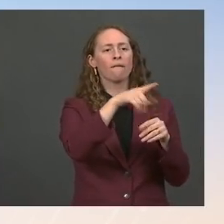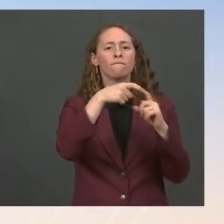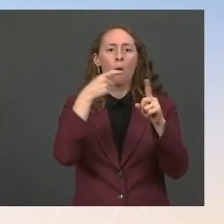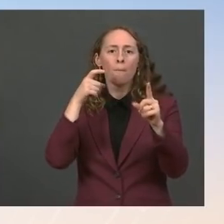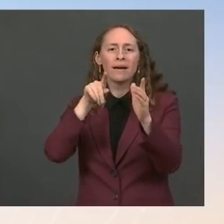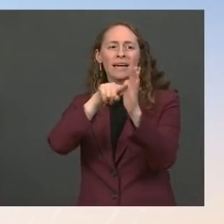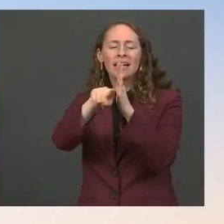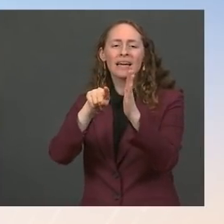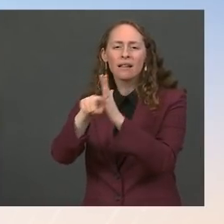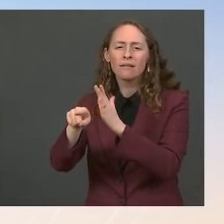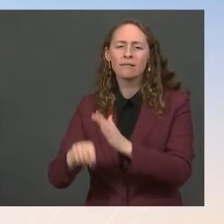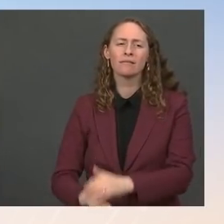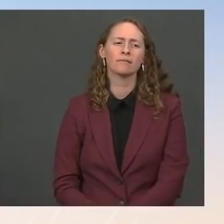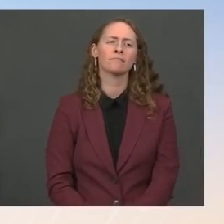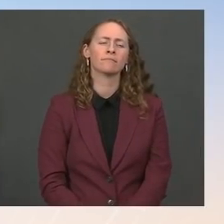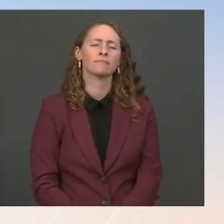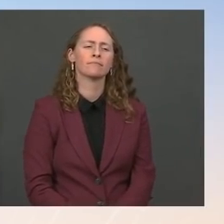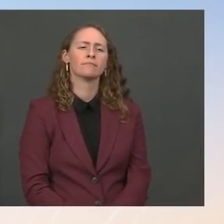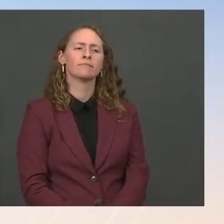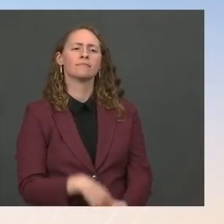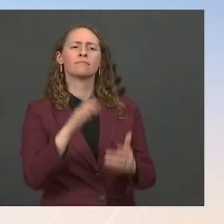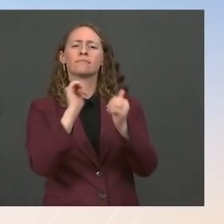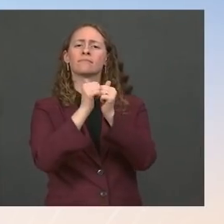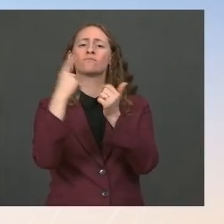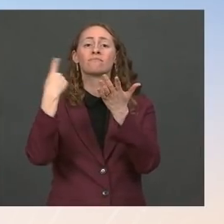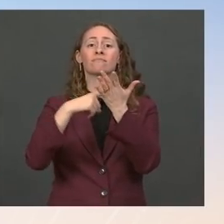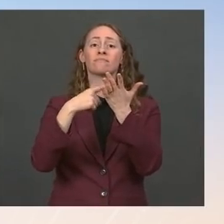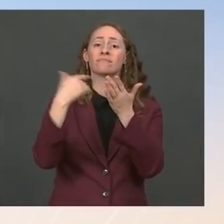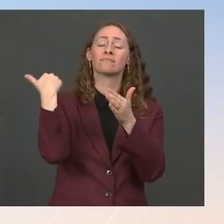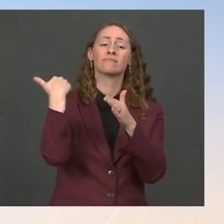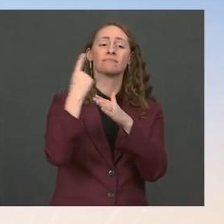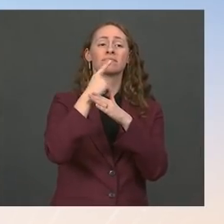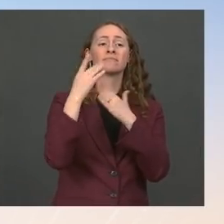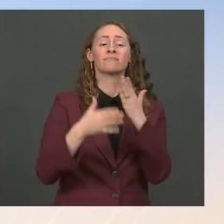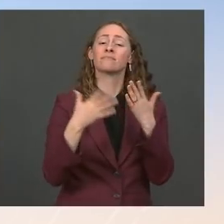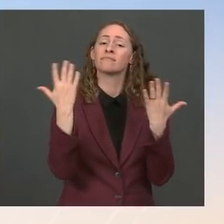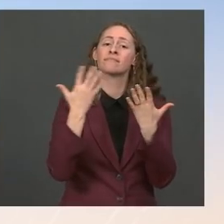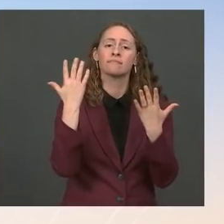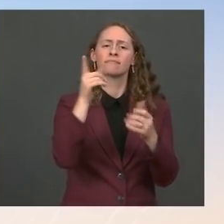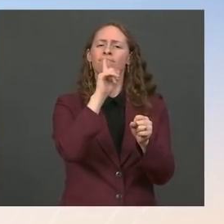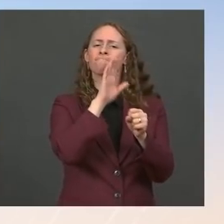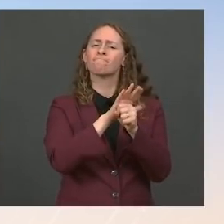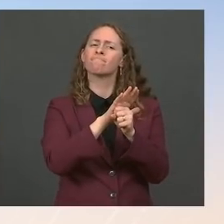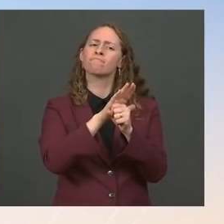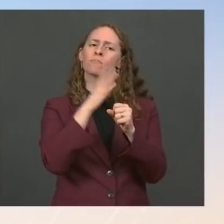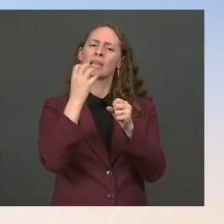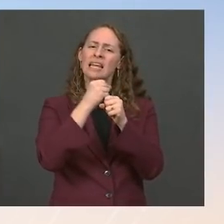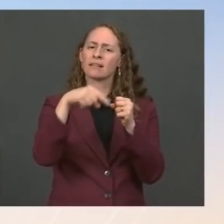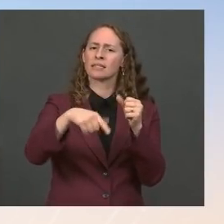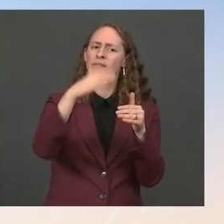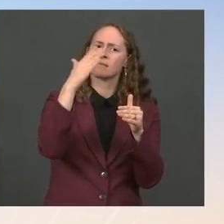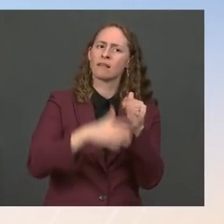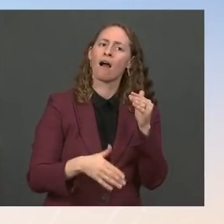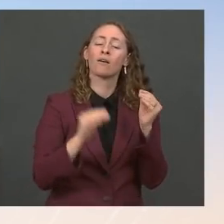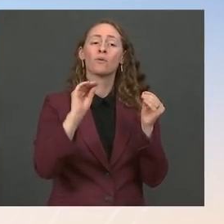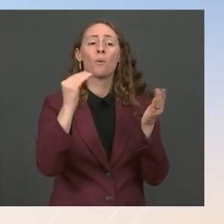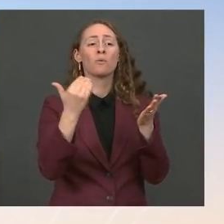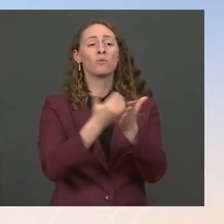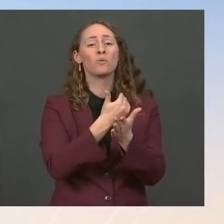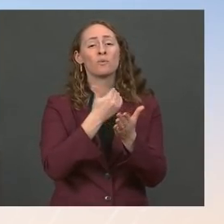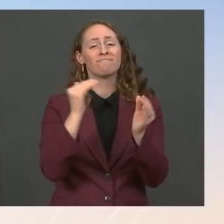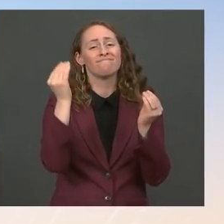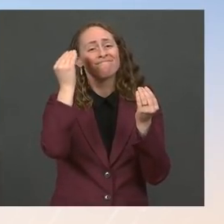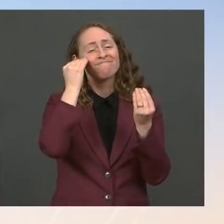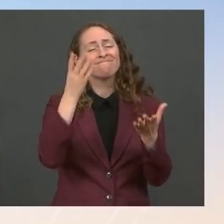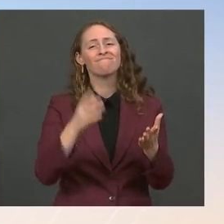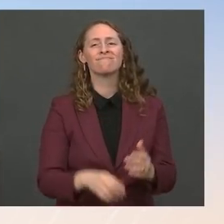his speech last weekend even, is something the president's committed to getting done. I don't have anything to preview for you at this point what those might look like. Go ahead.